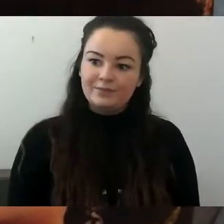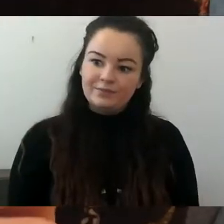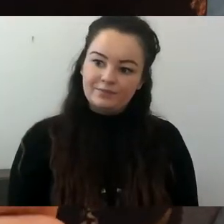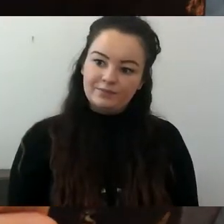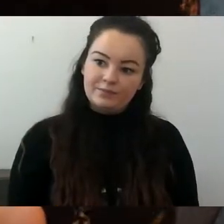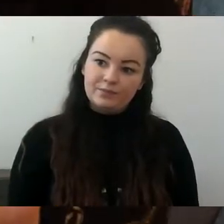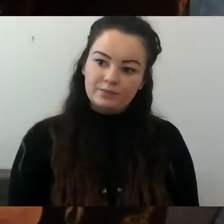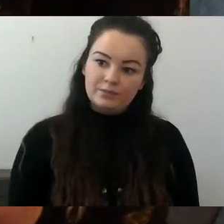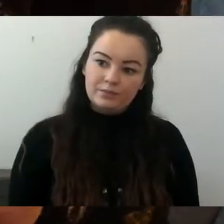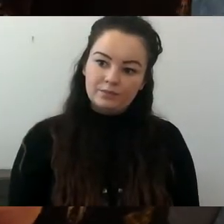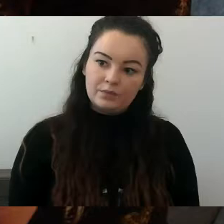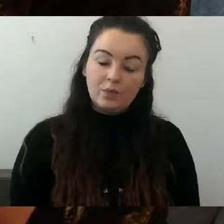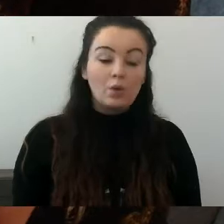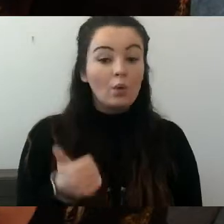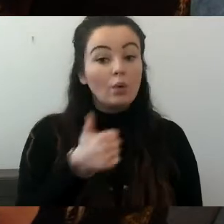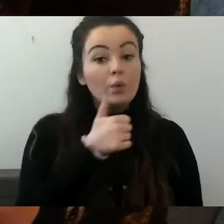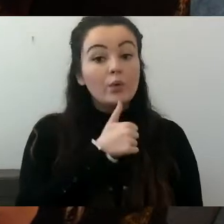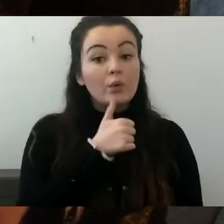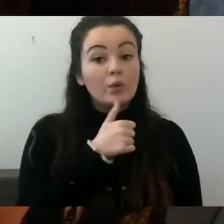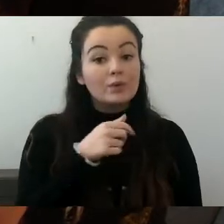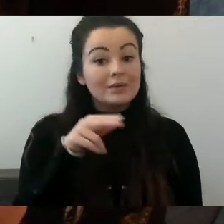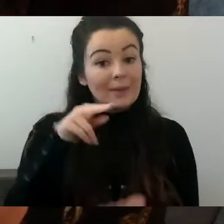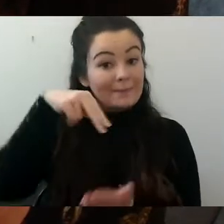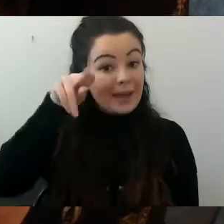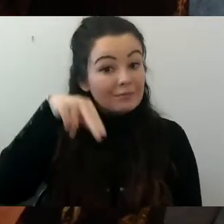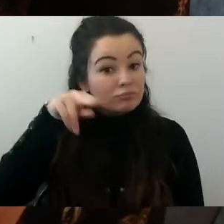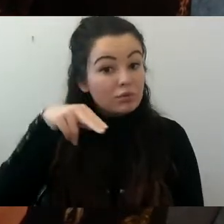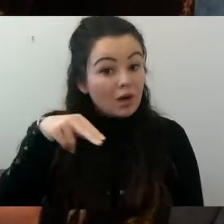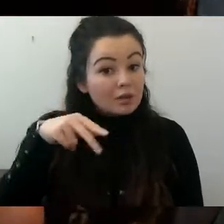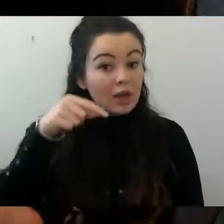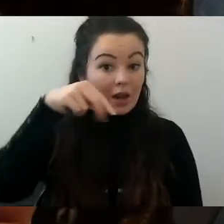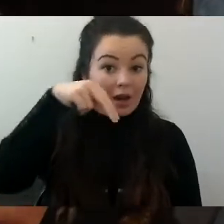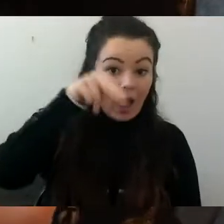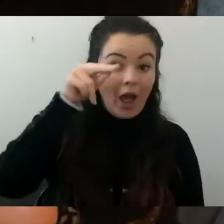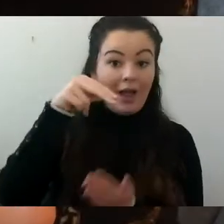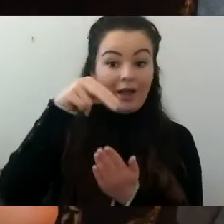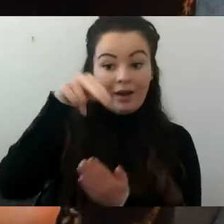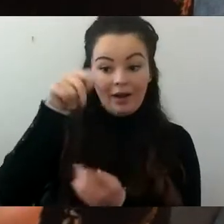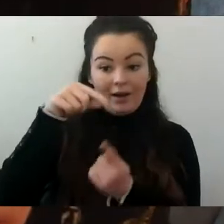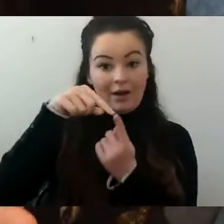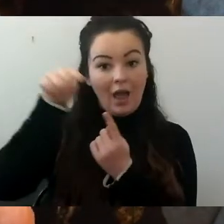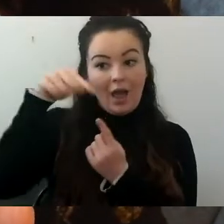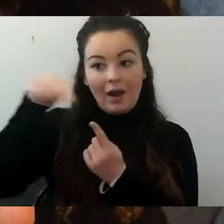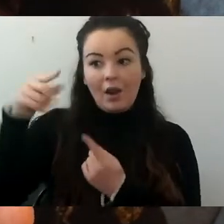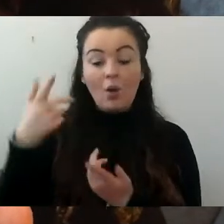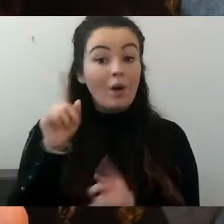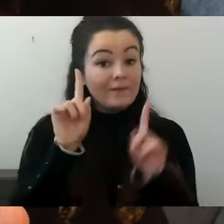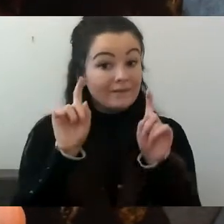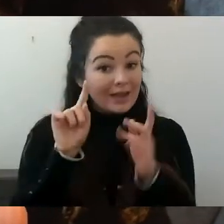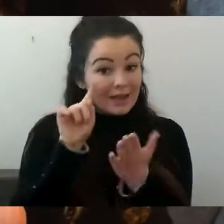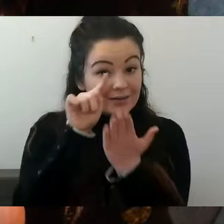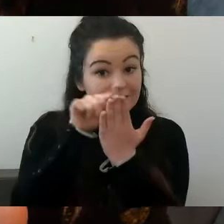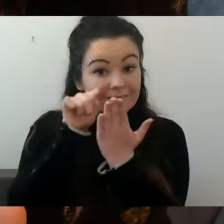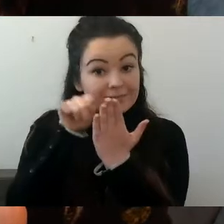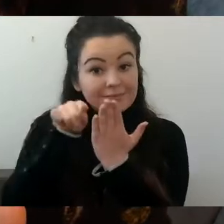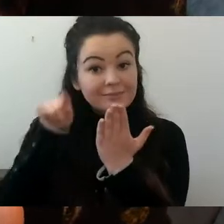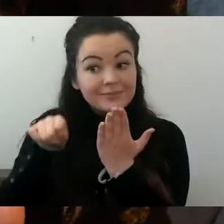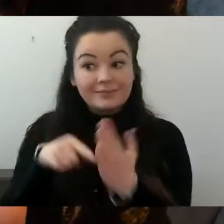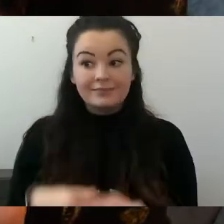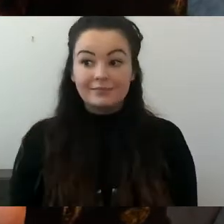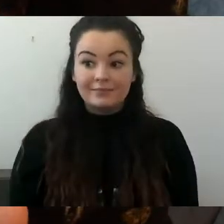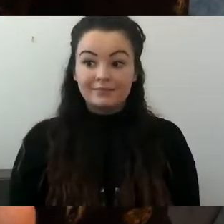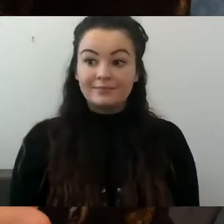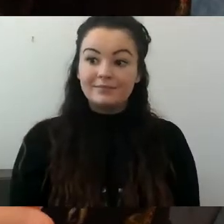some eyelashes. Or another thing that would work well for this, you could just use a paintbrush, do some lines, or your